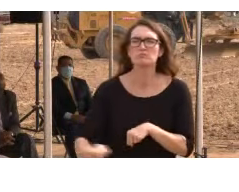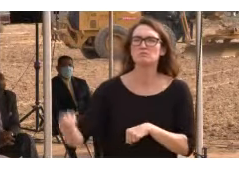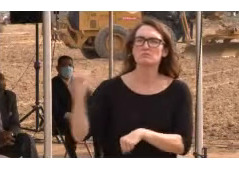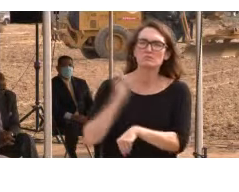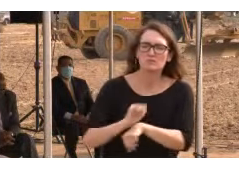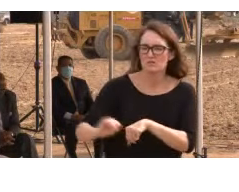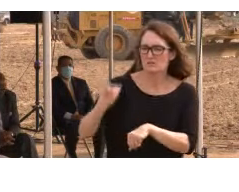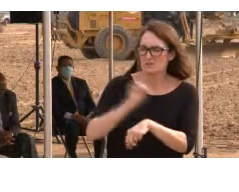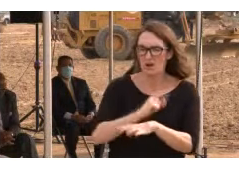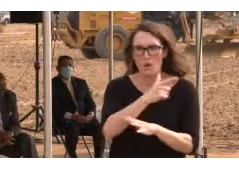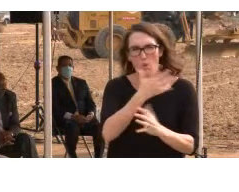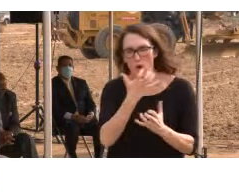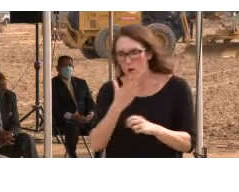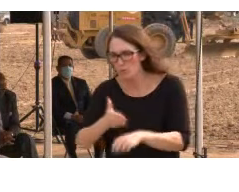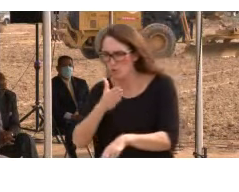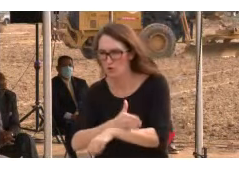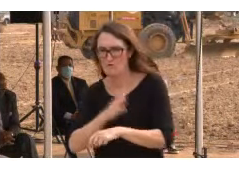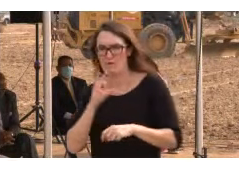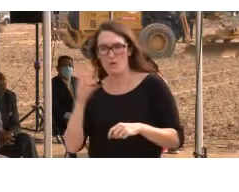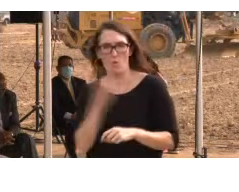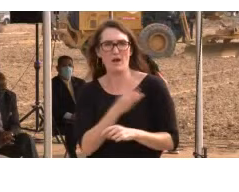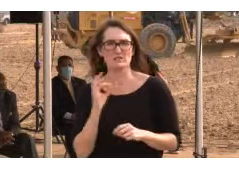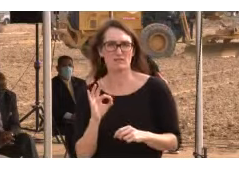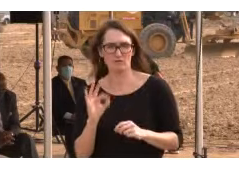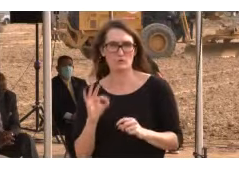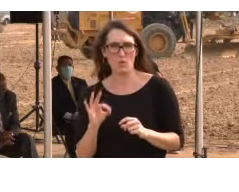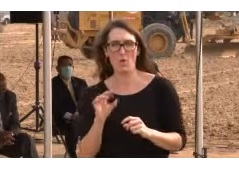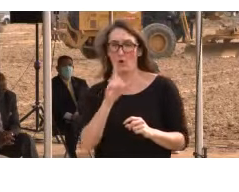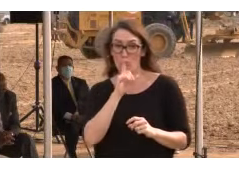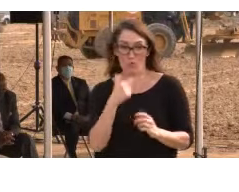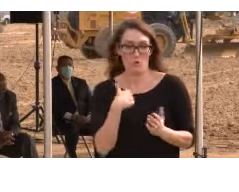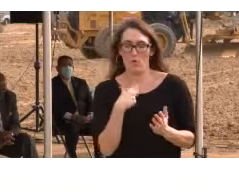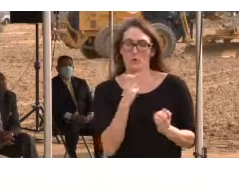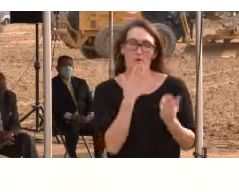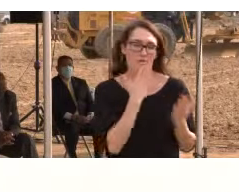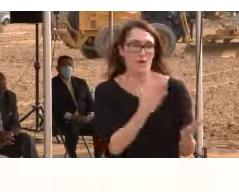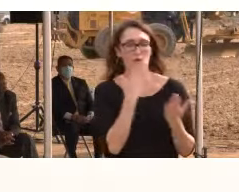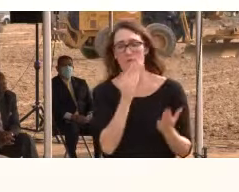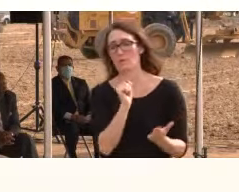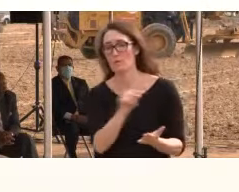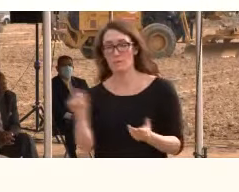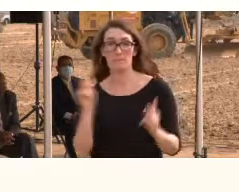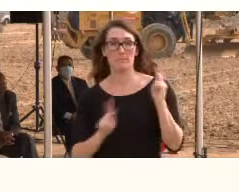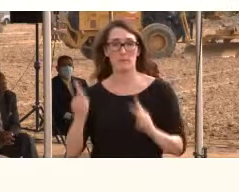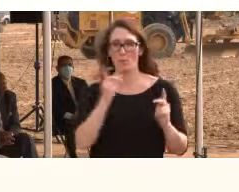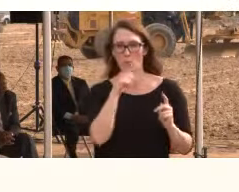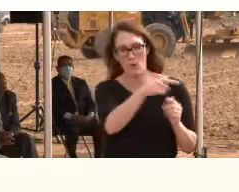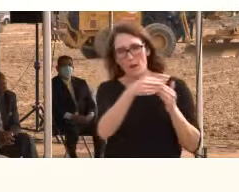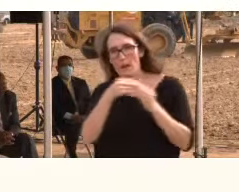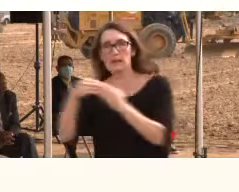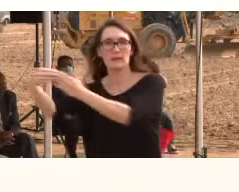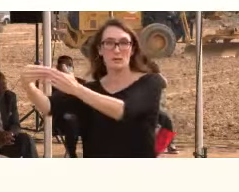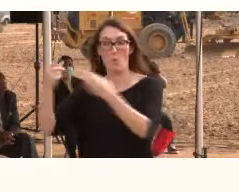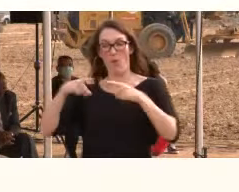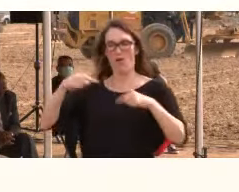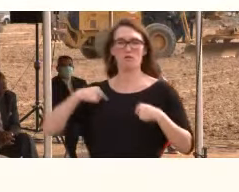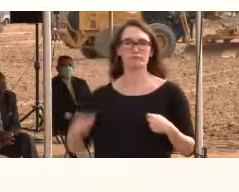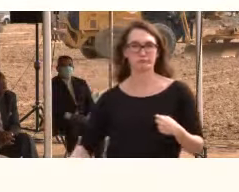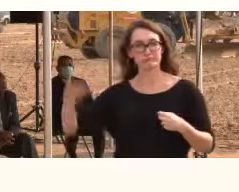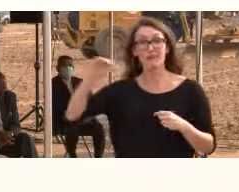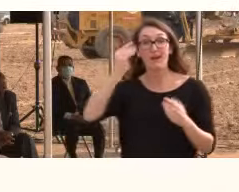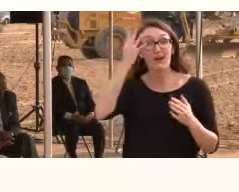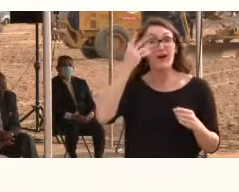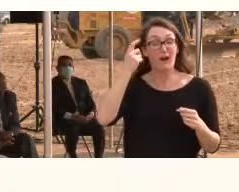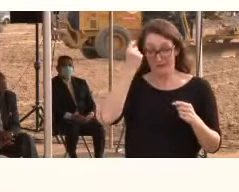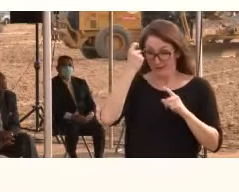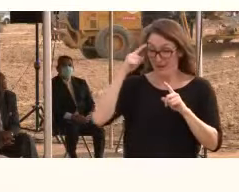Fresno, and we owe them our gratitude. I want to tell you that there are some unsung